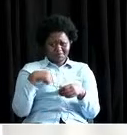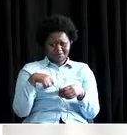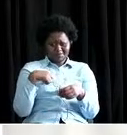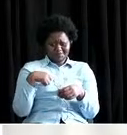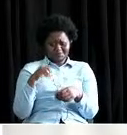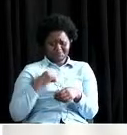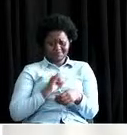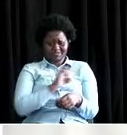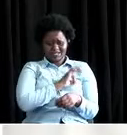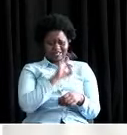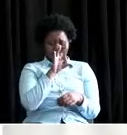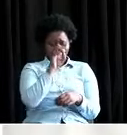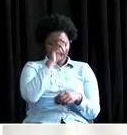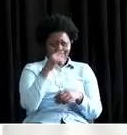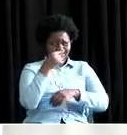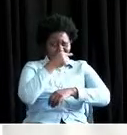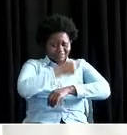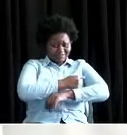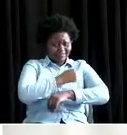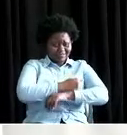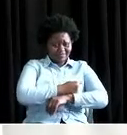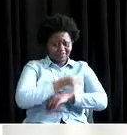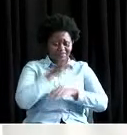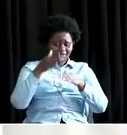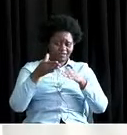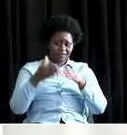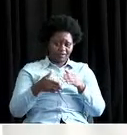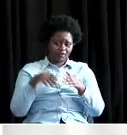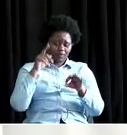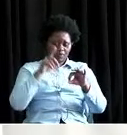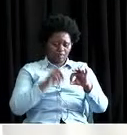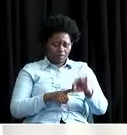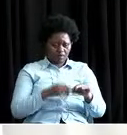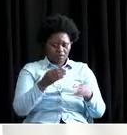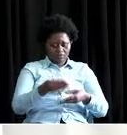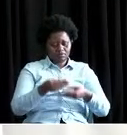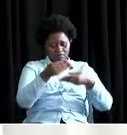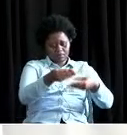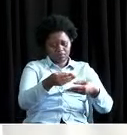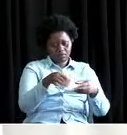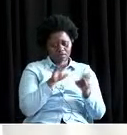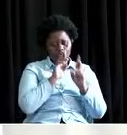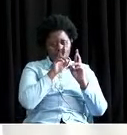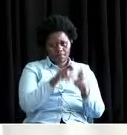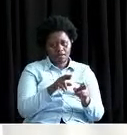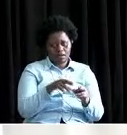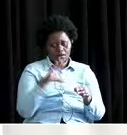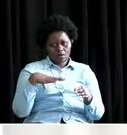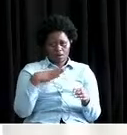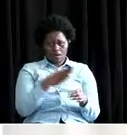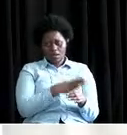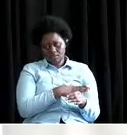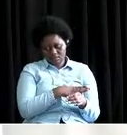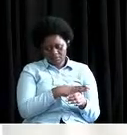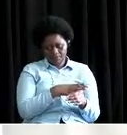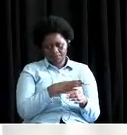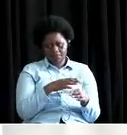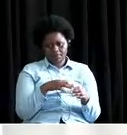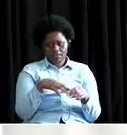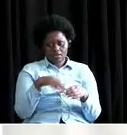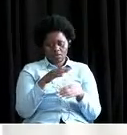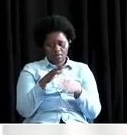must, within 30 days of the end of the quarter, submit a report to the council on